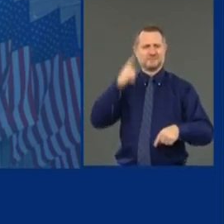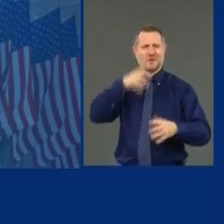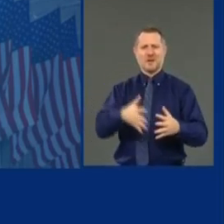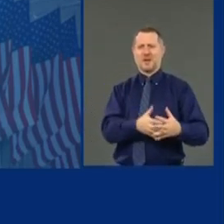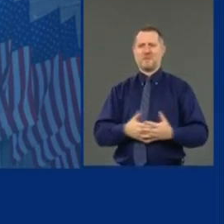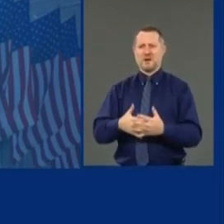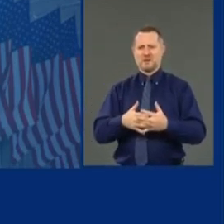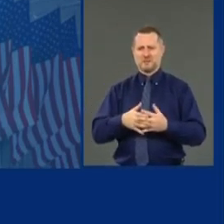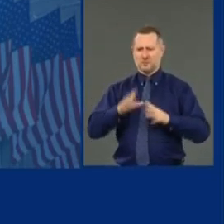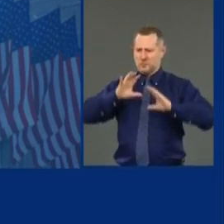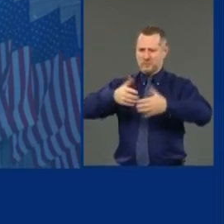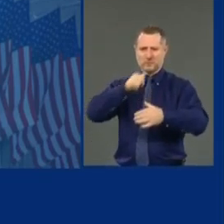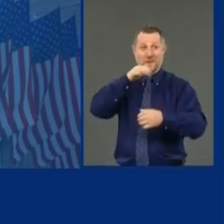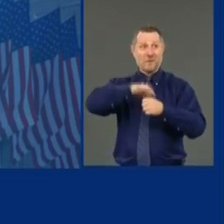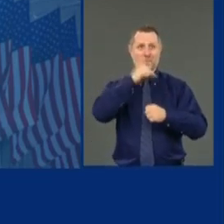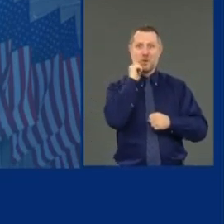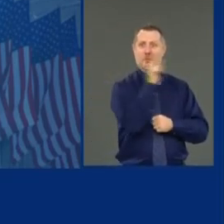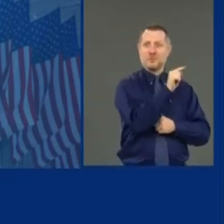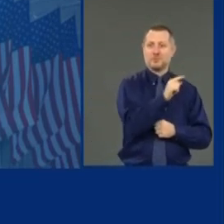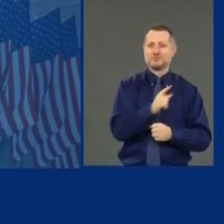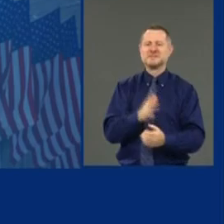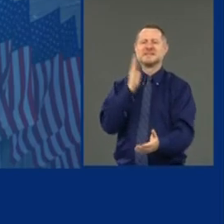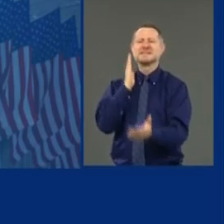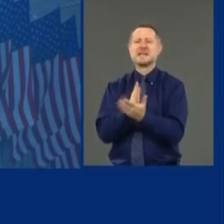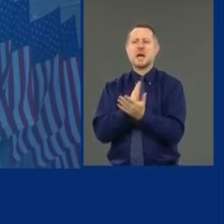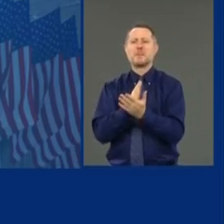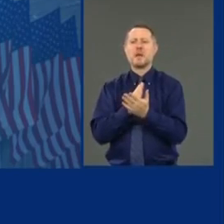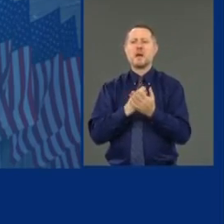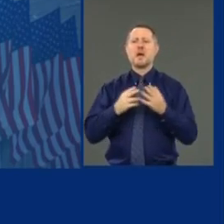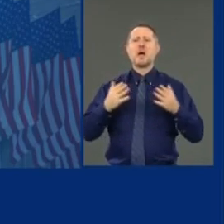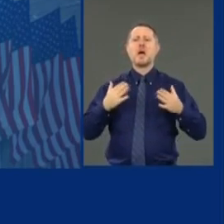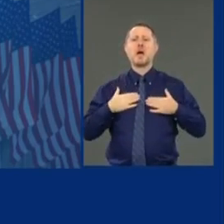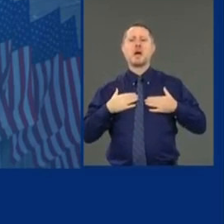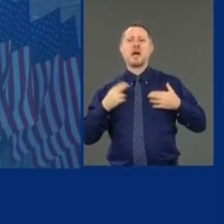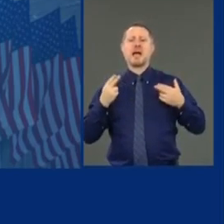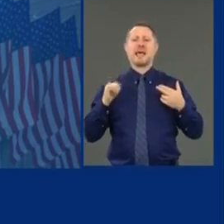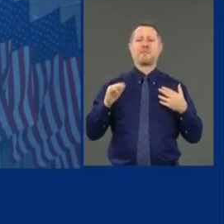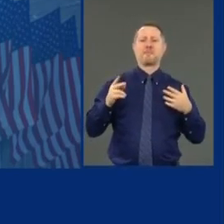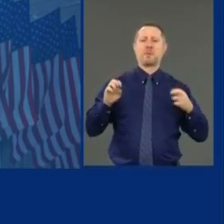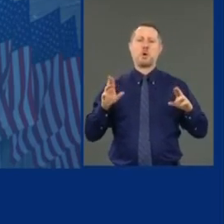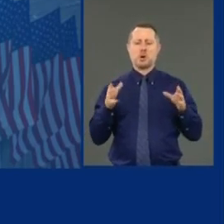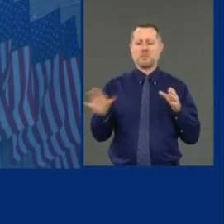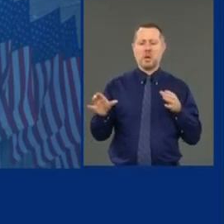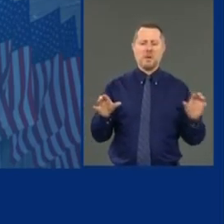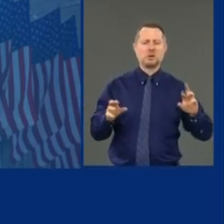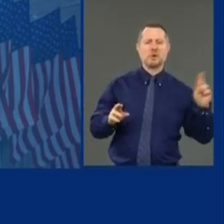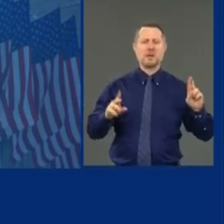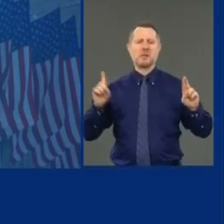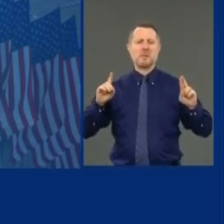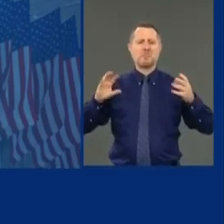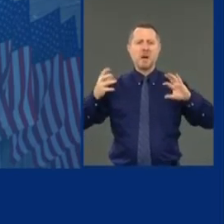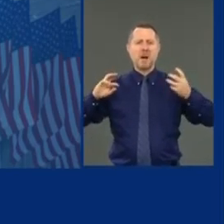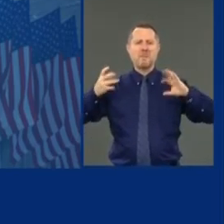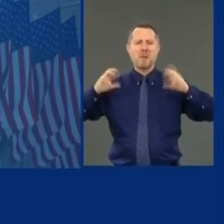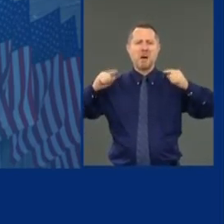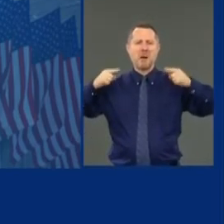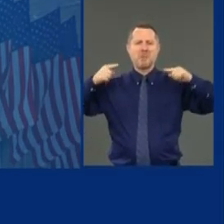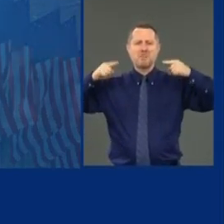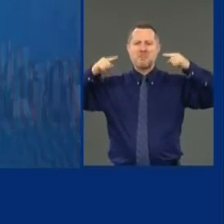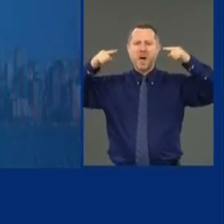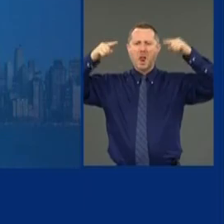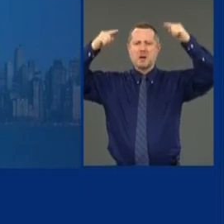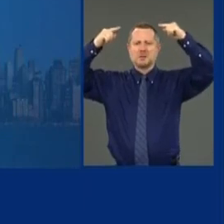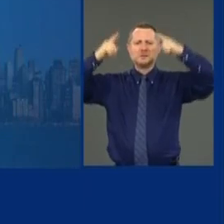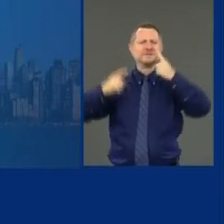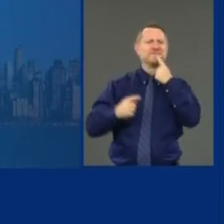the hyper-partisan attitude and the gridlock. Forget the red and the blue. We are red, white, and blue.